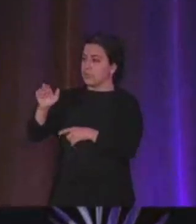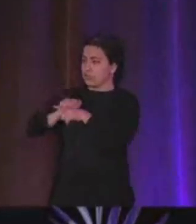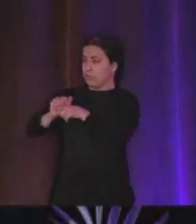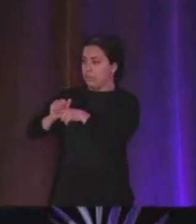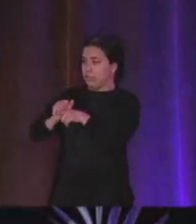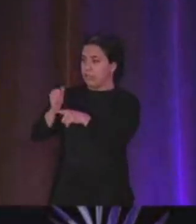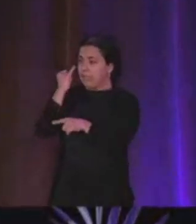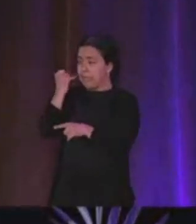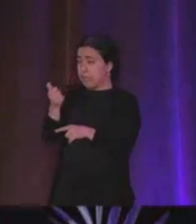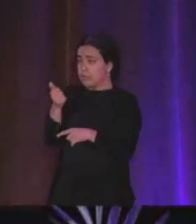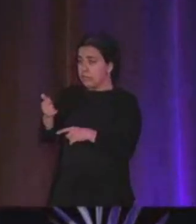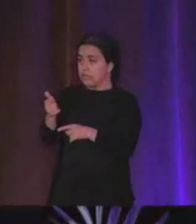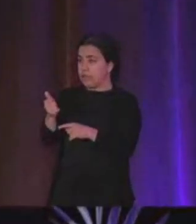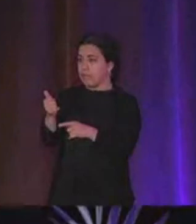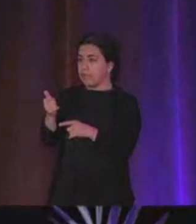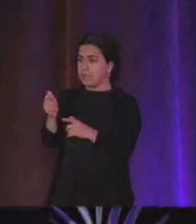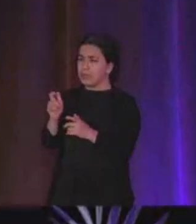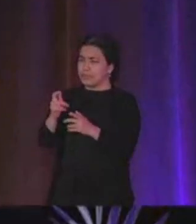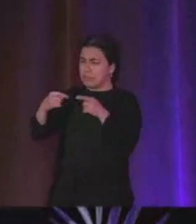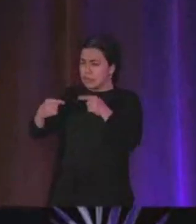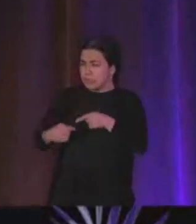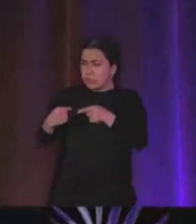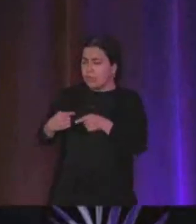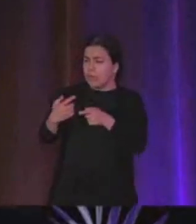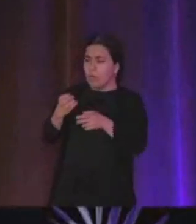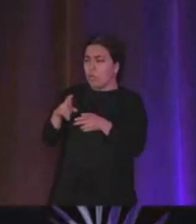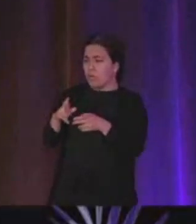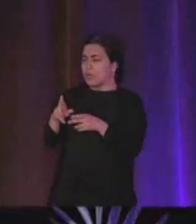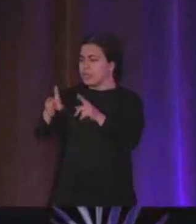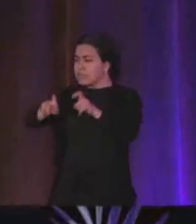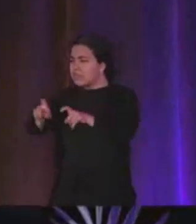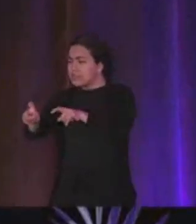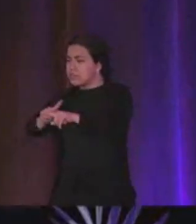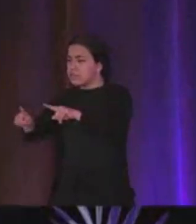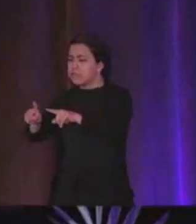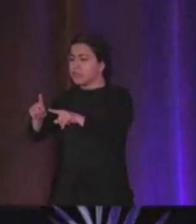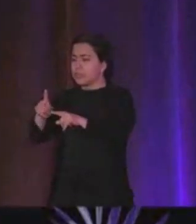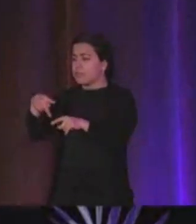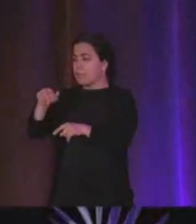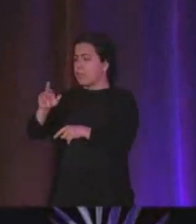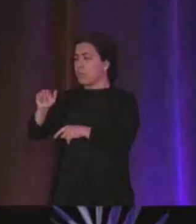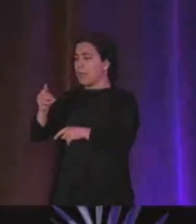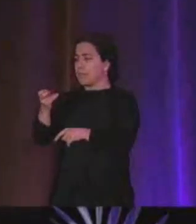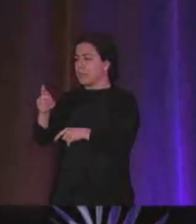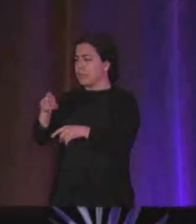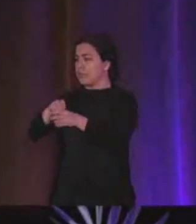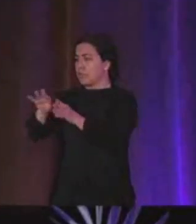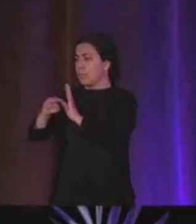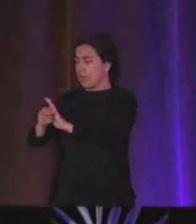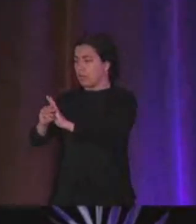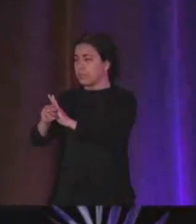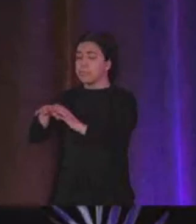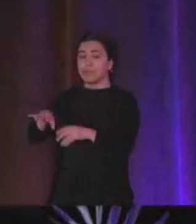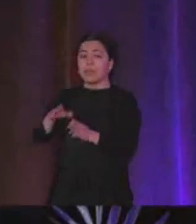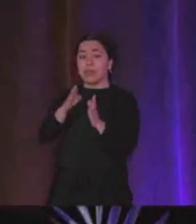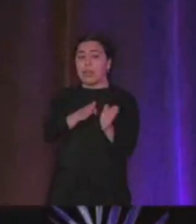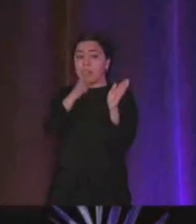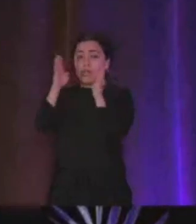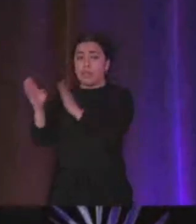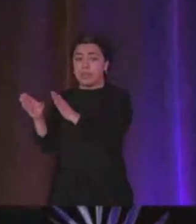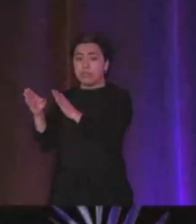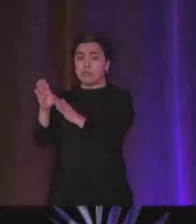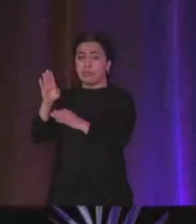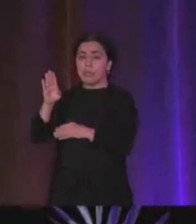or just, like trying and testing out different parameters which are providing into the model. Benchmark. Next one, benchmark in the